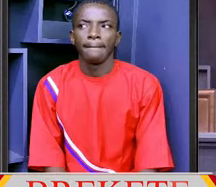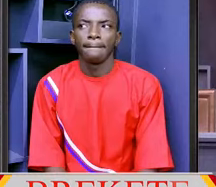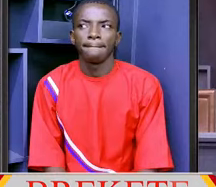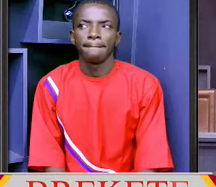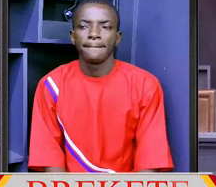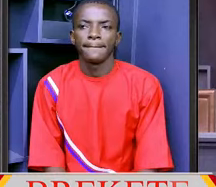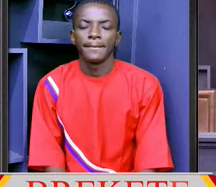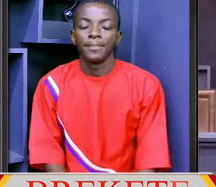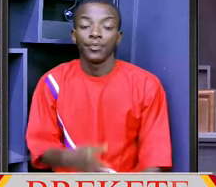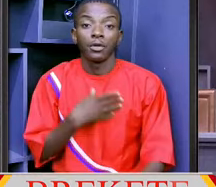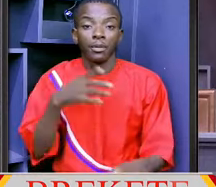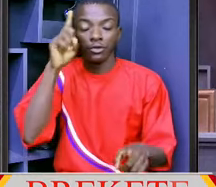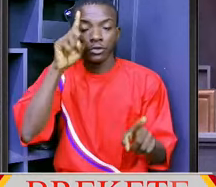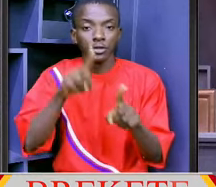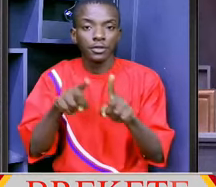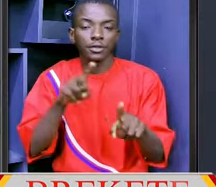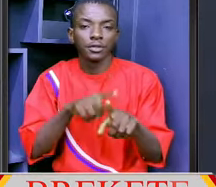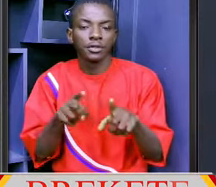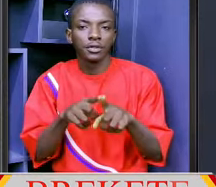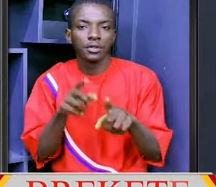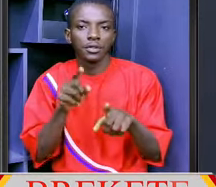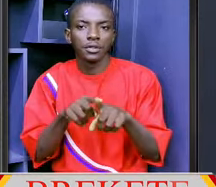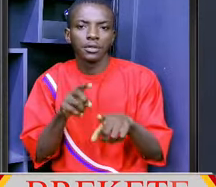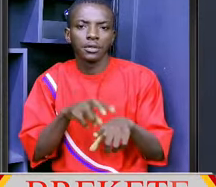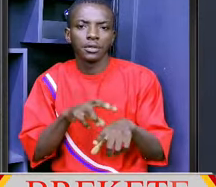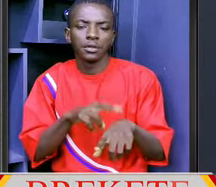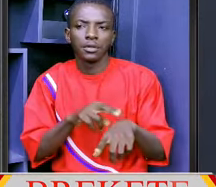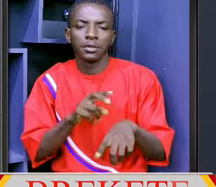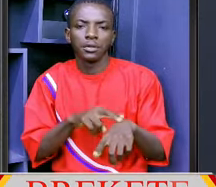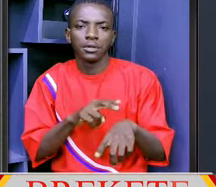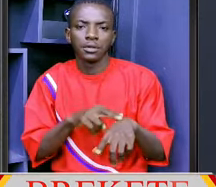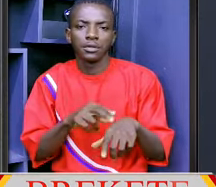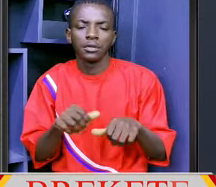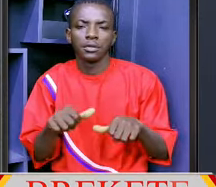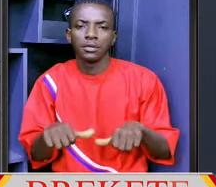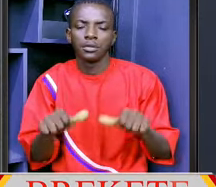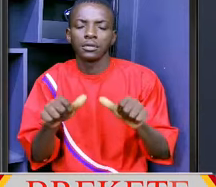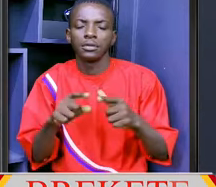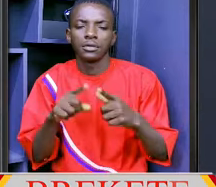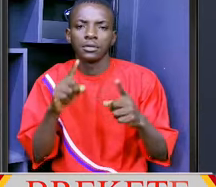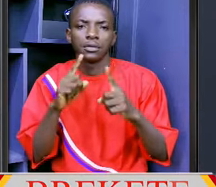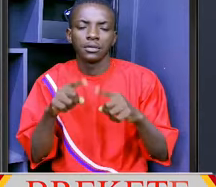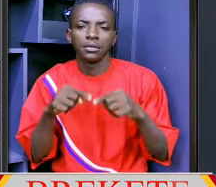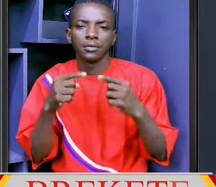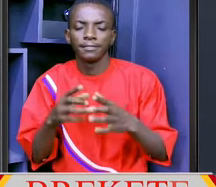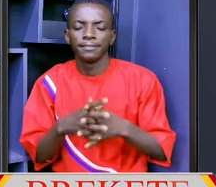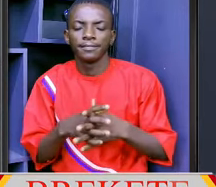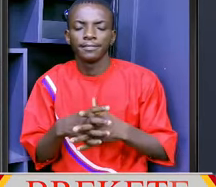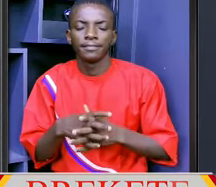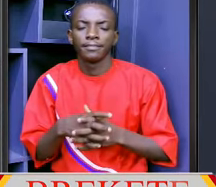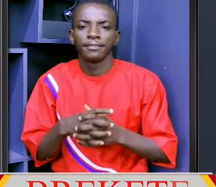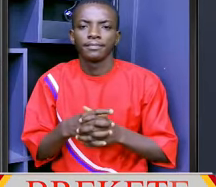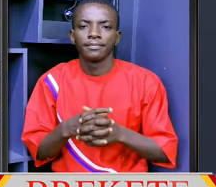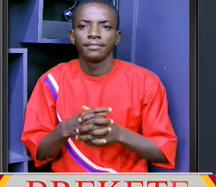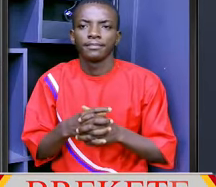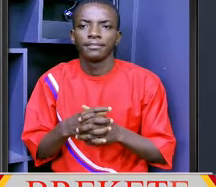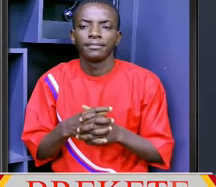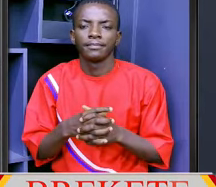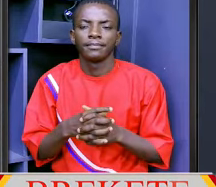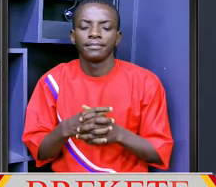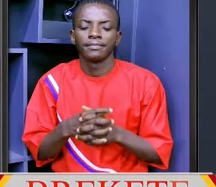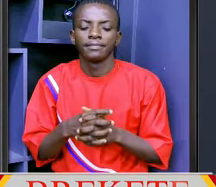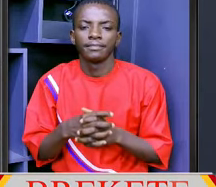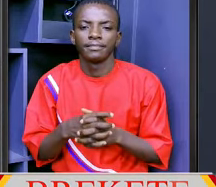Excuse me. My brothers, my sisters, if you not look down on us, it's time done, they give us signal to do it, and signal make we continue to deliver, not they go.